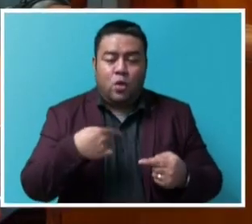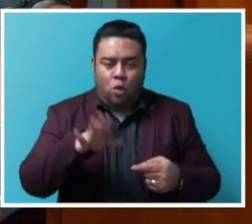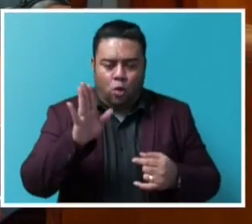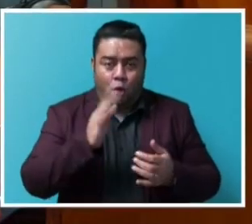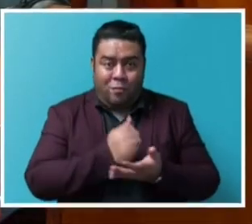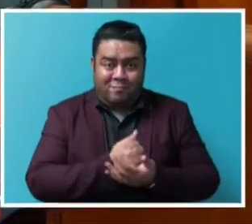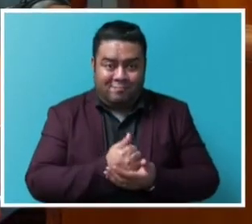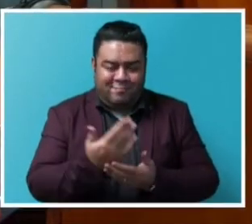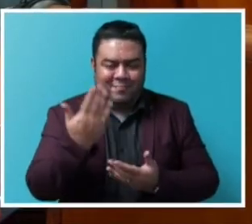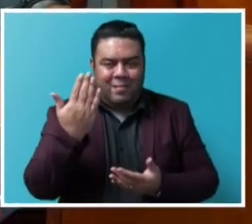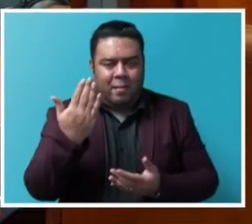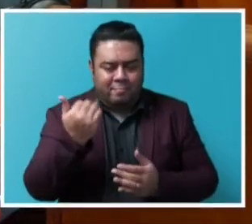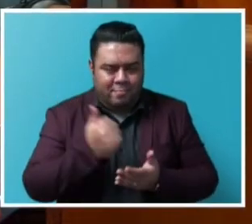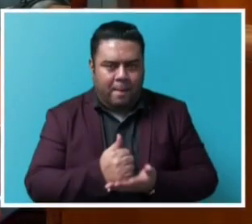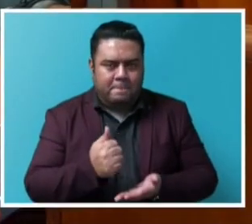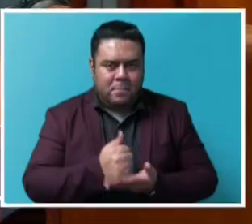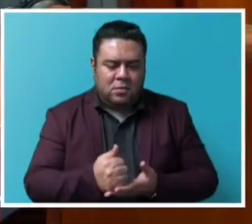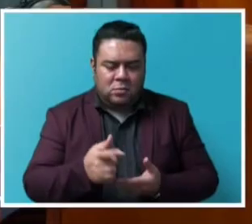numbered.